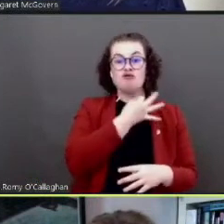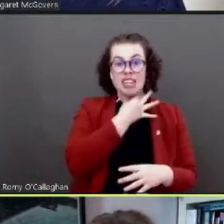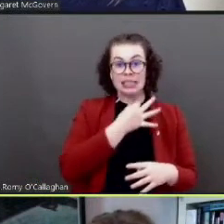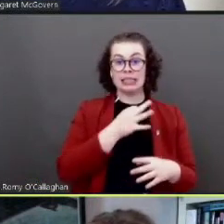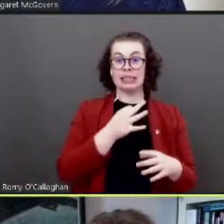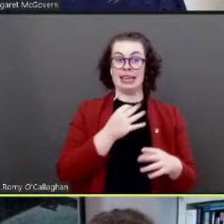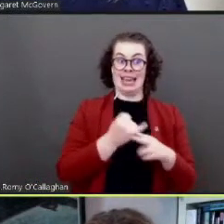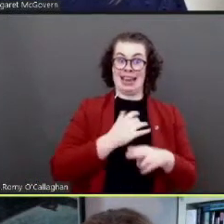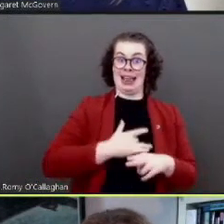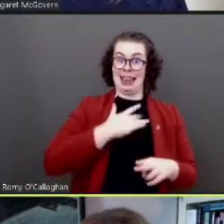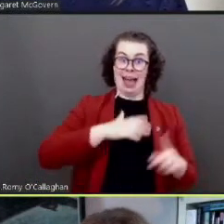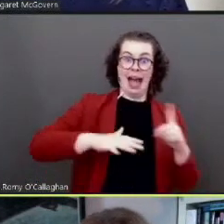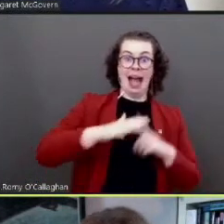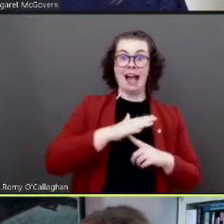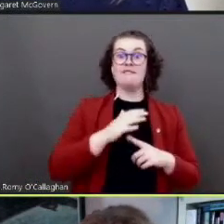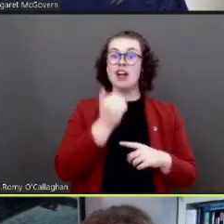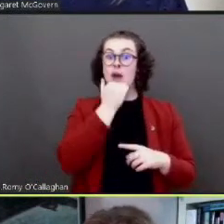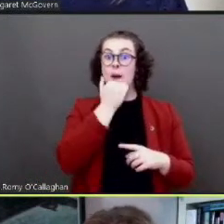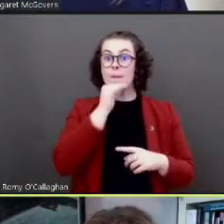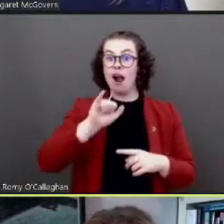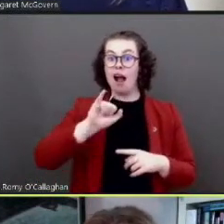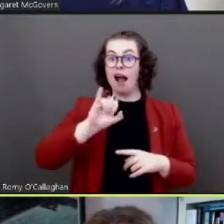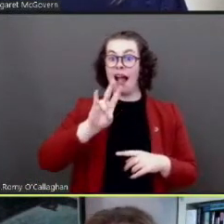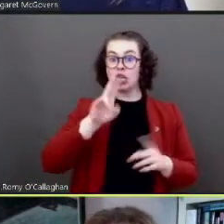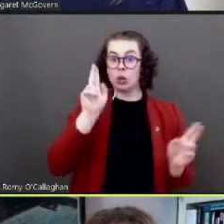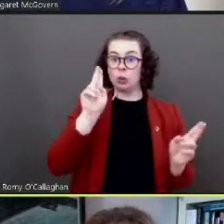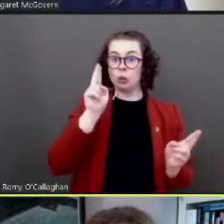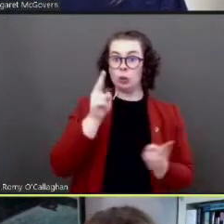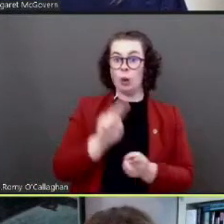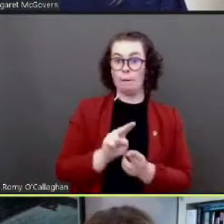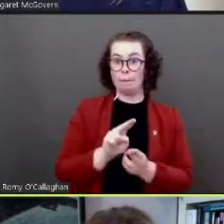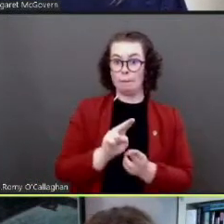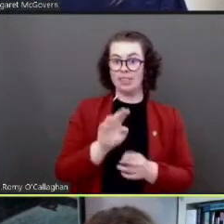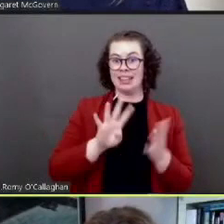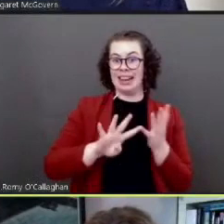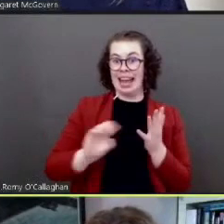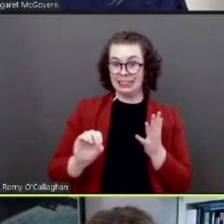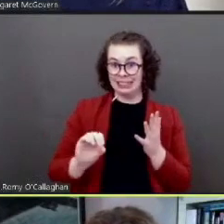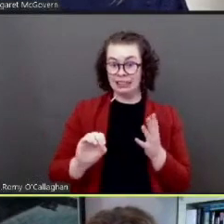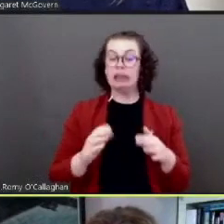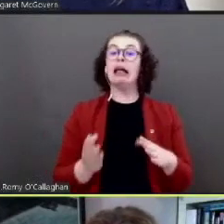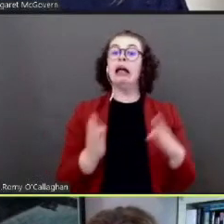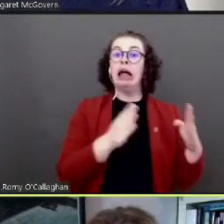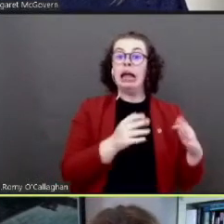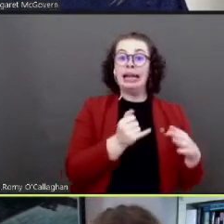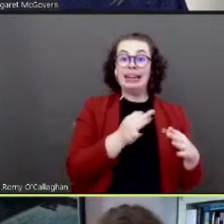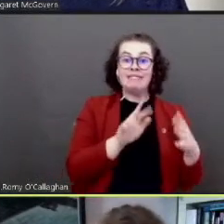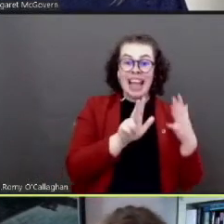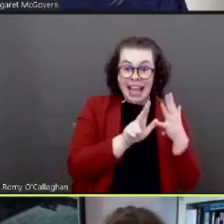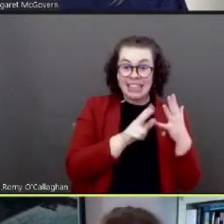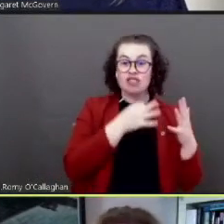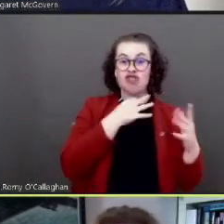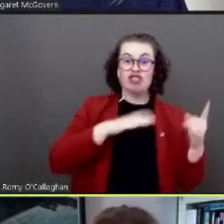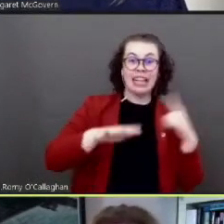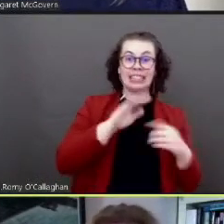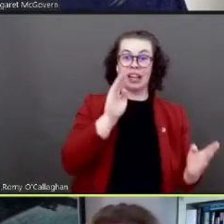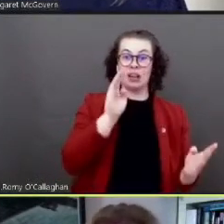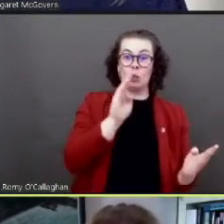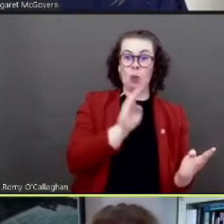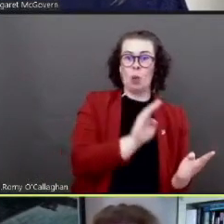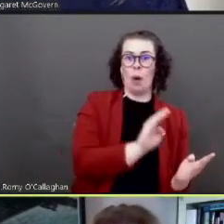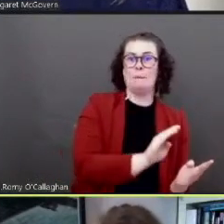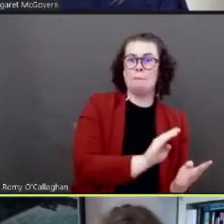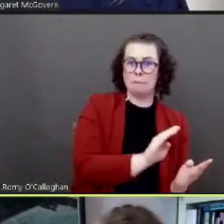93. And accumulation of 8 risk factors resulted in verbal IQ score of 85. So a lot of this is